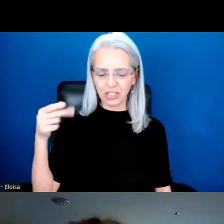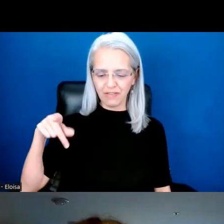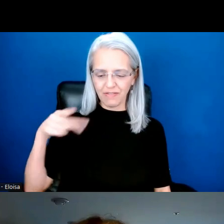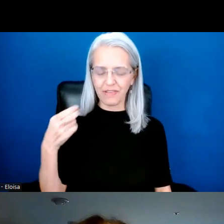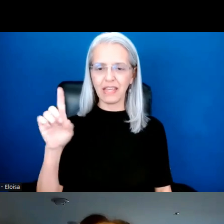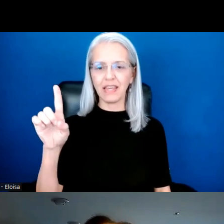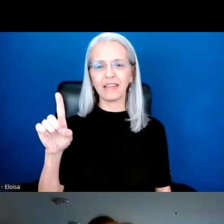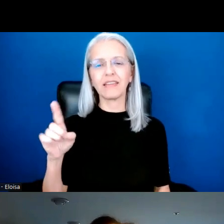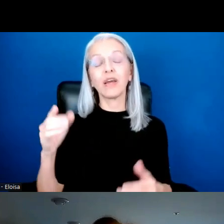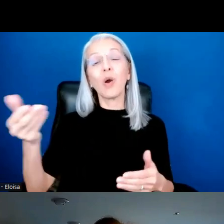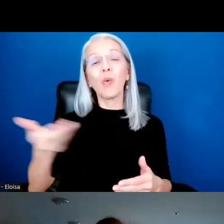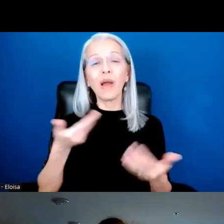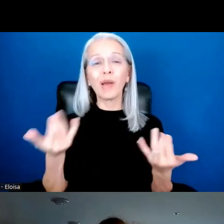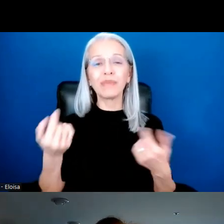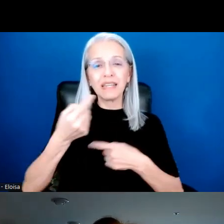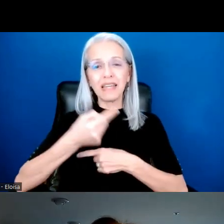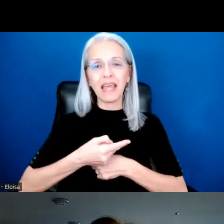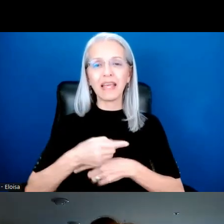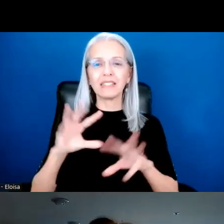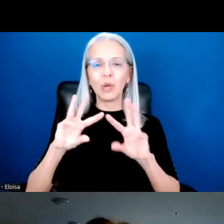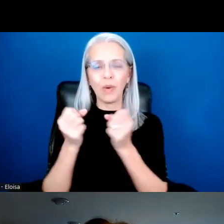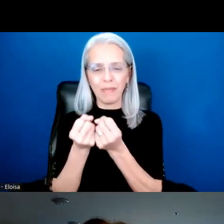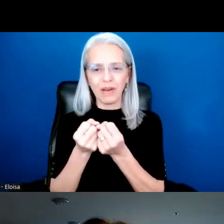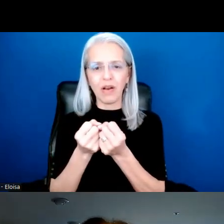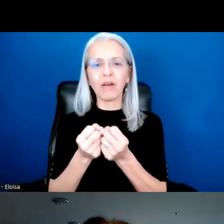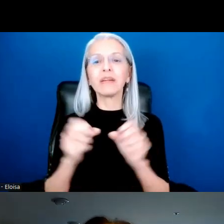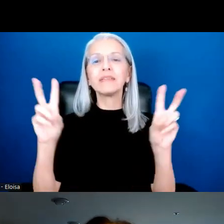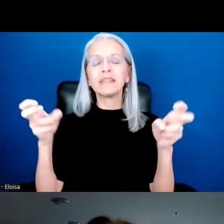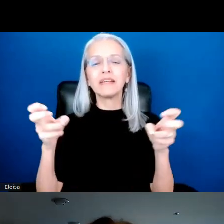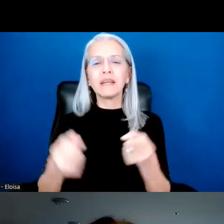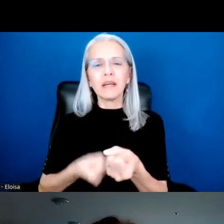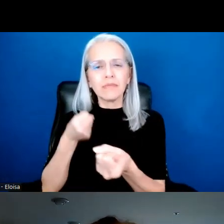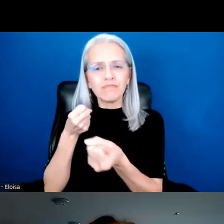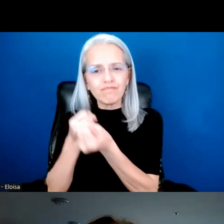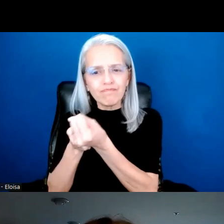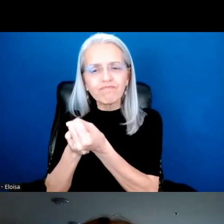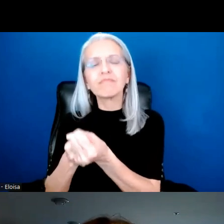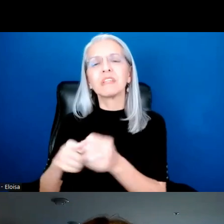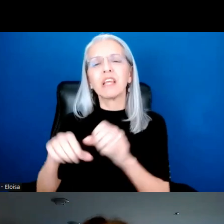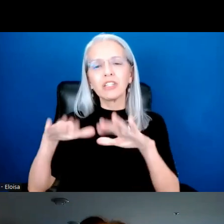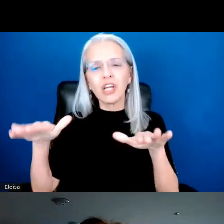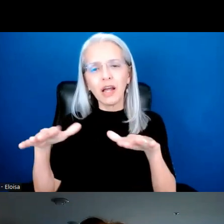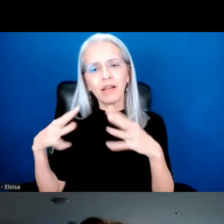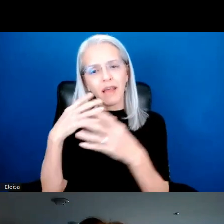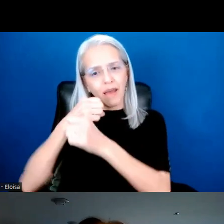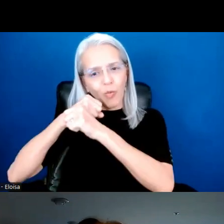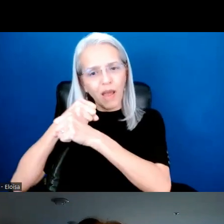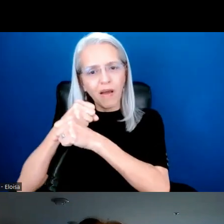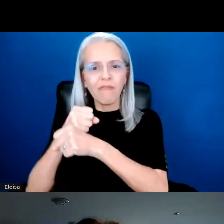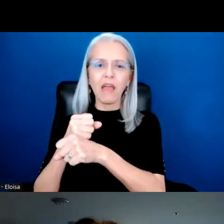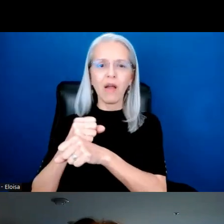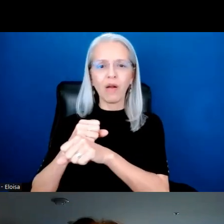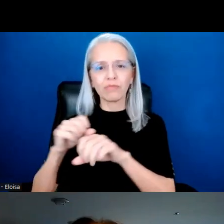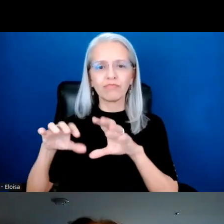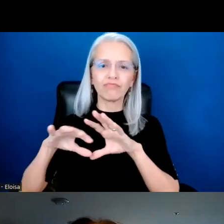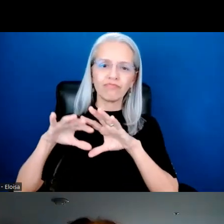SAMHSA-sponsored webinar titled Assuring a Child Welfare Competent Mental Health Workforce, an overview